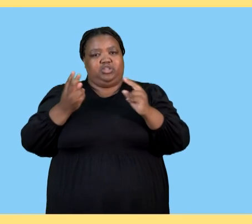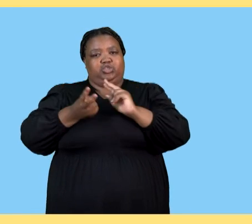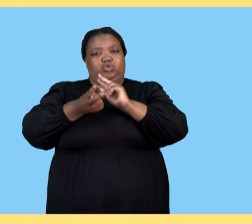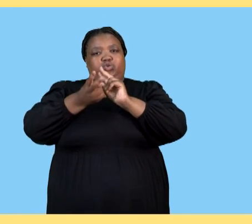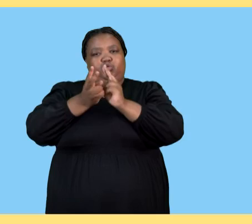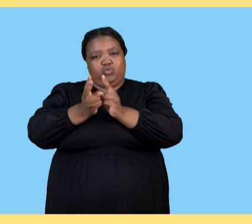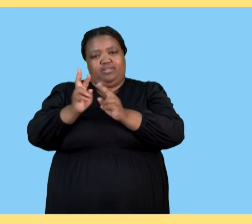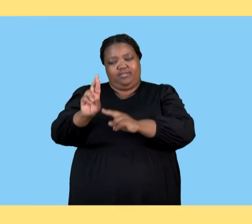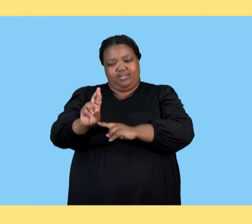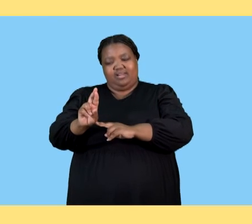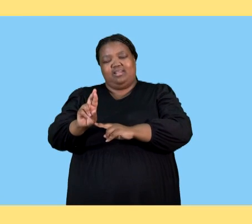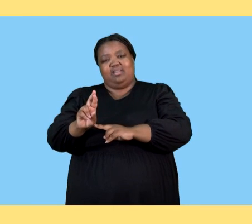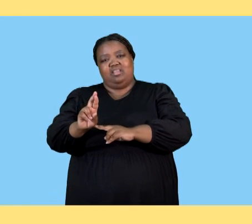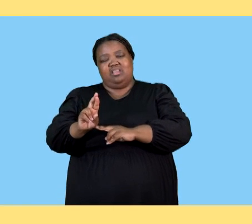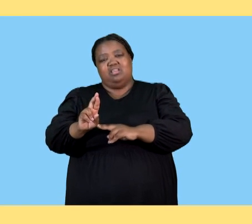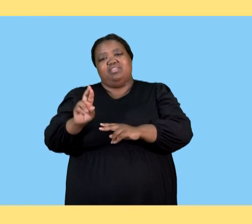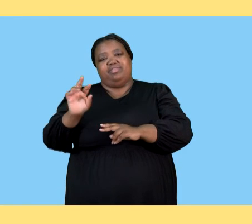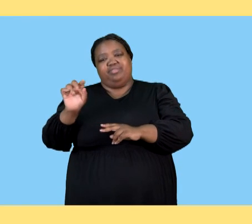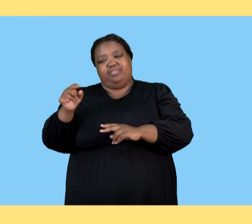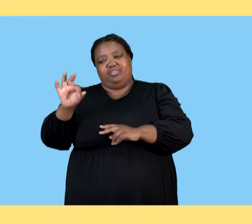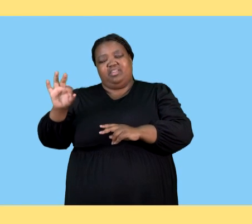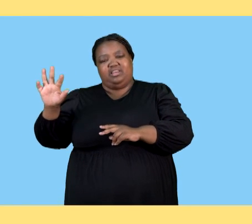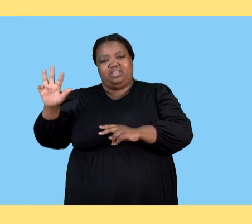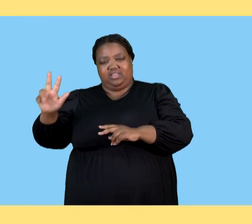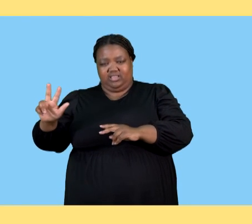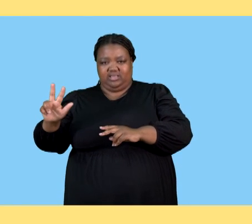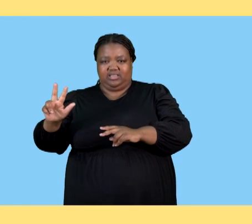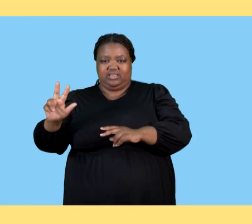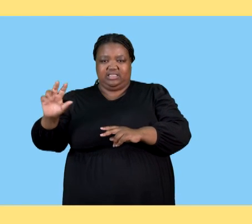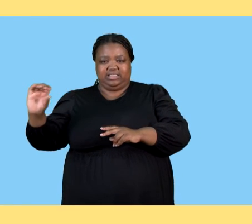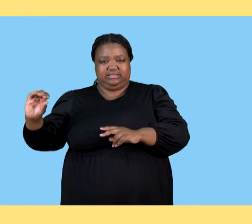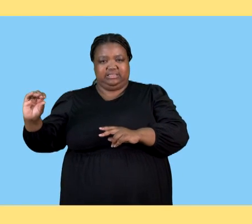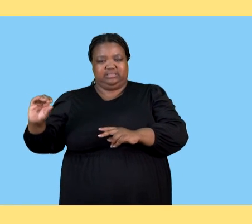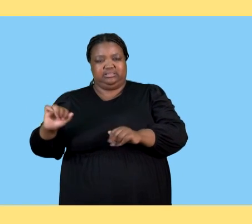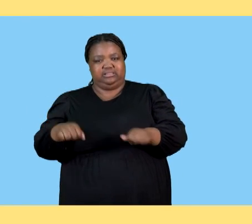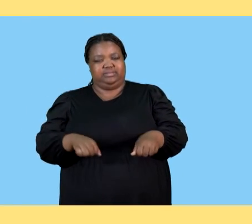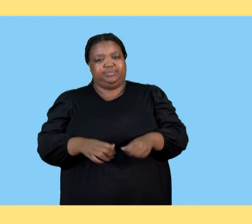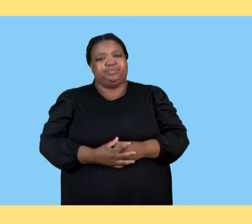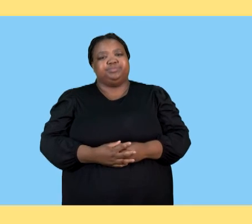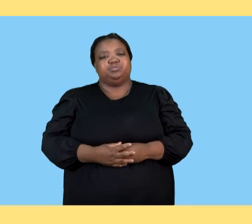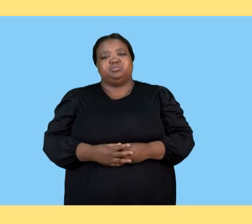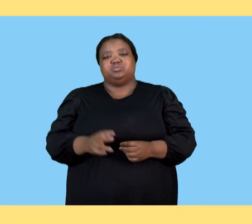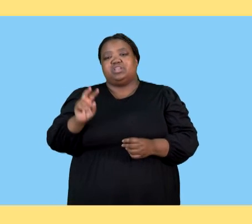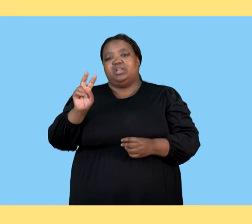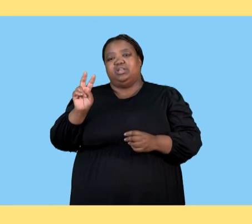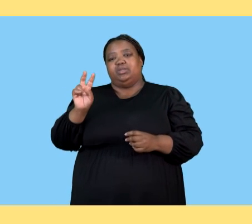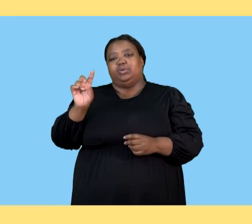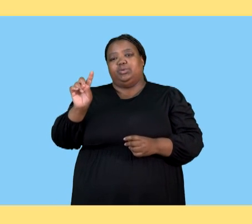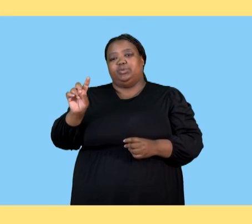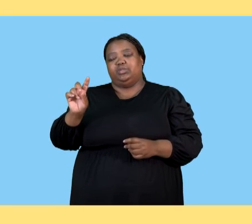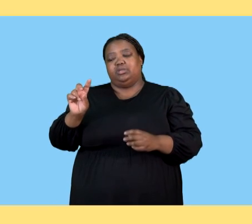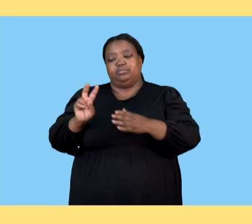me 12 Rand 38. 12 Rand 38 cents. All right? 12